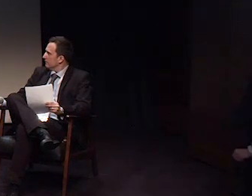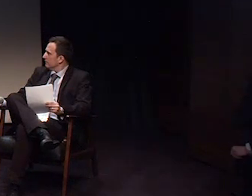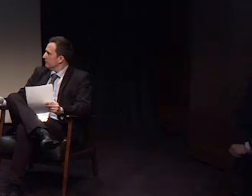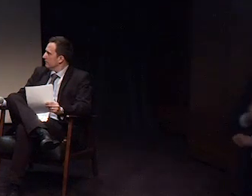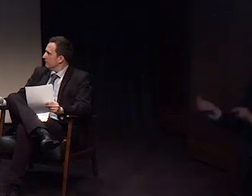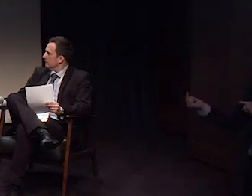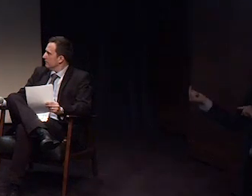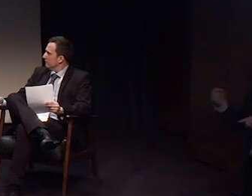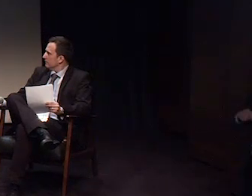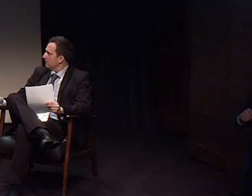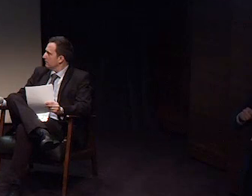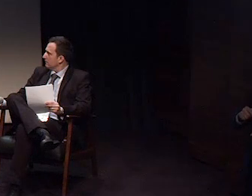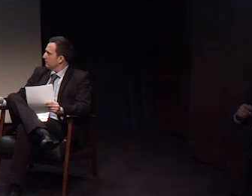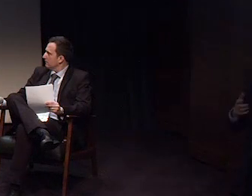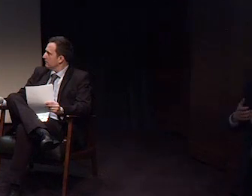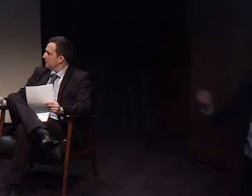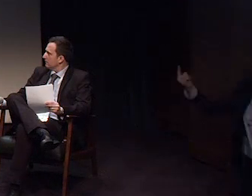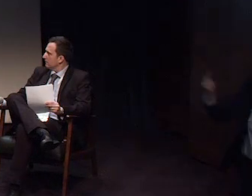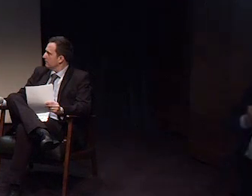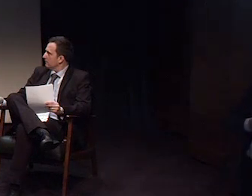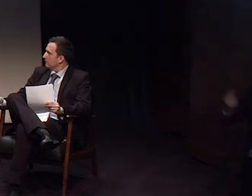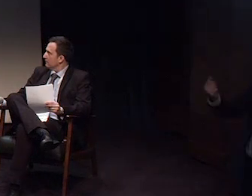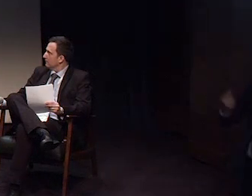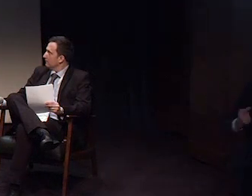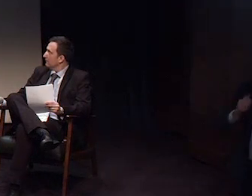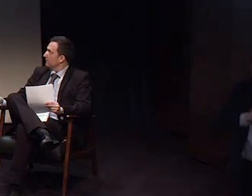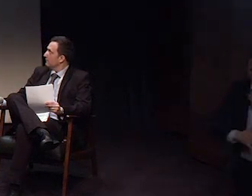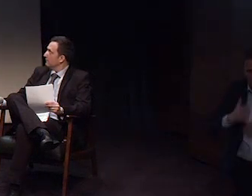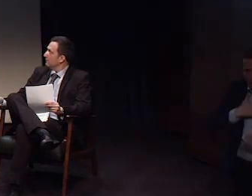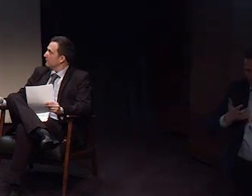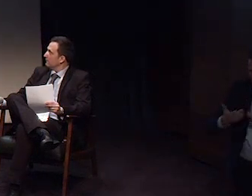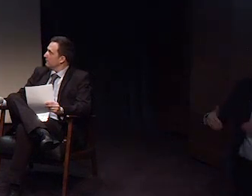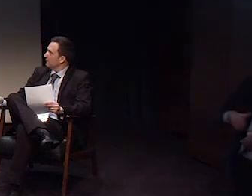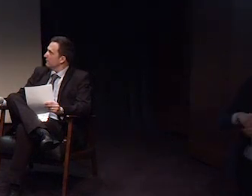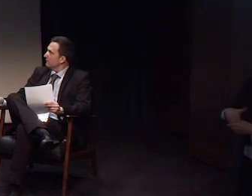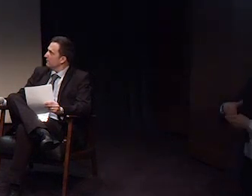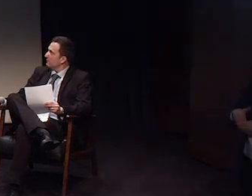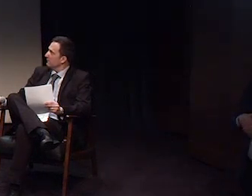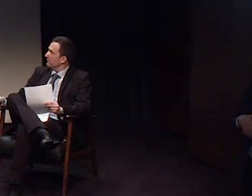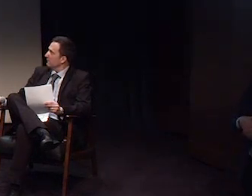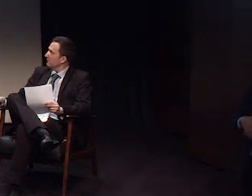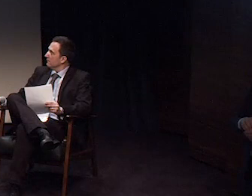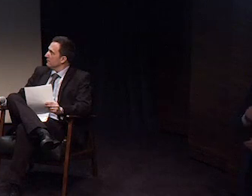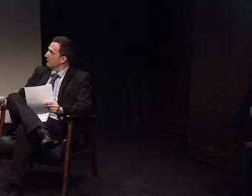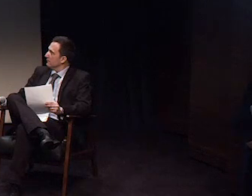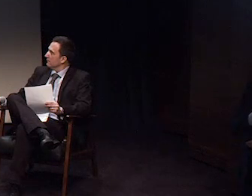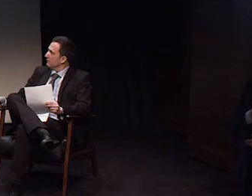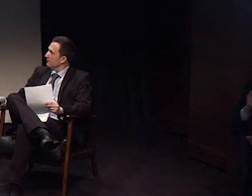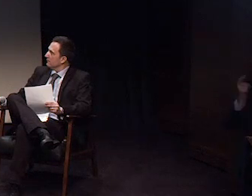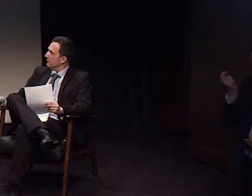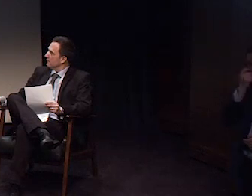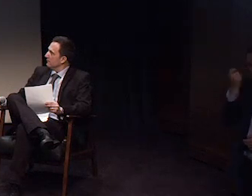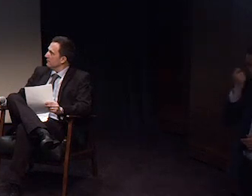CPR and paramedic care for the stroke. We saw that the succession of these methods allows a sense